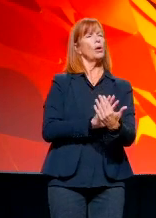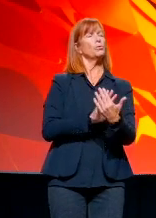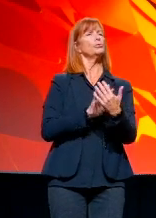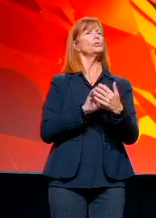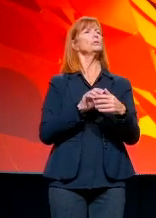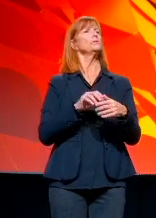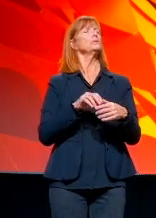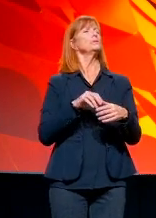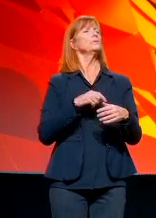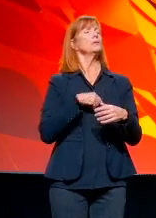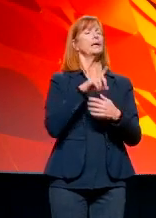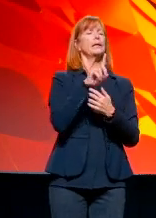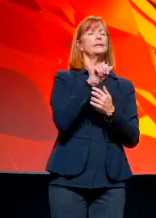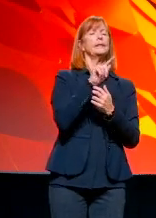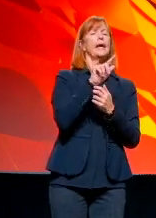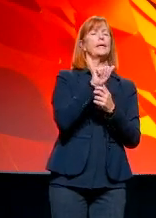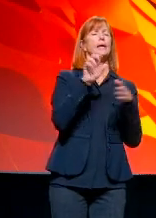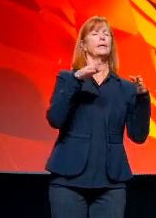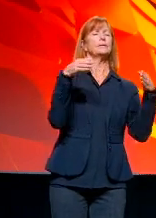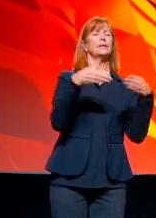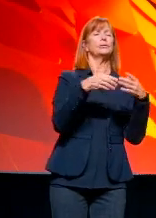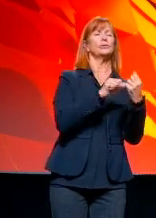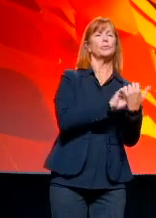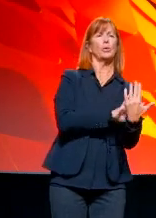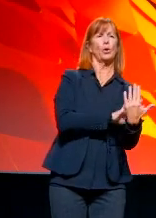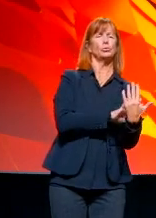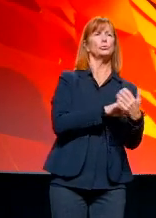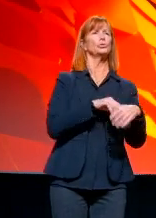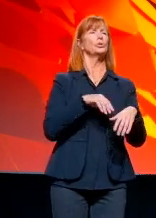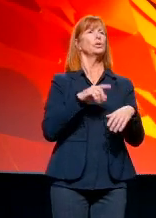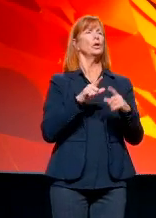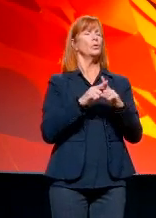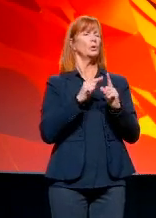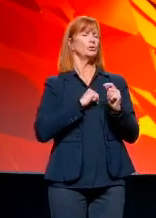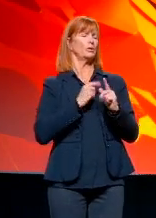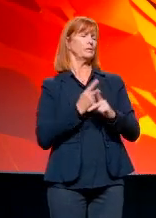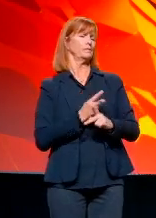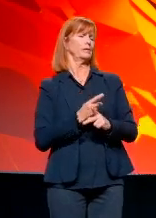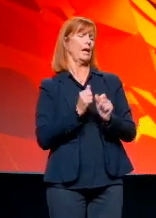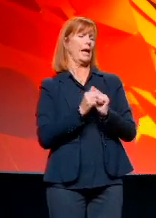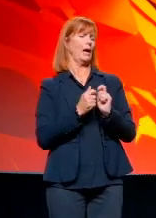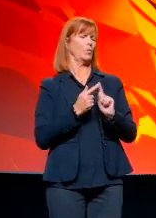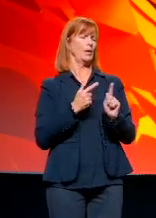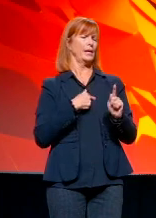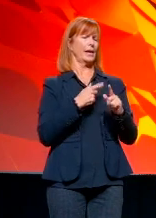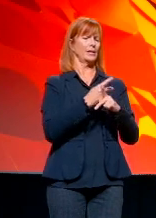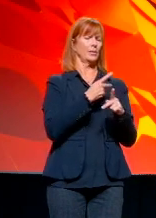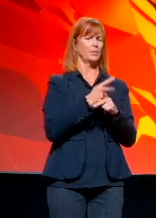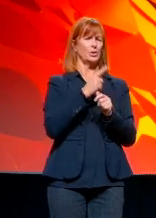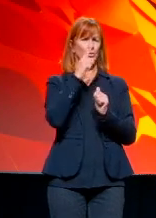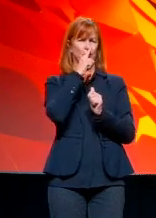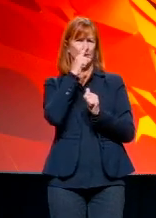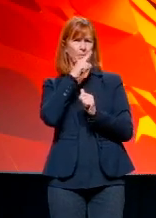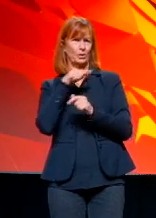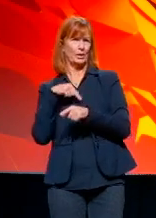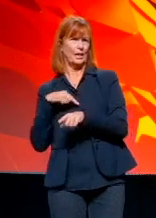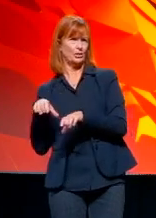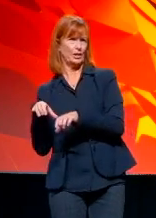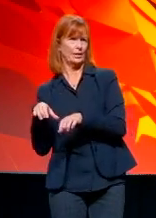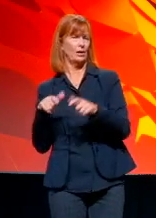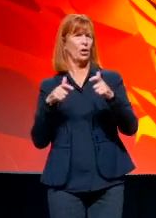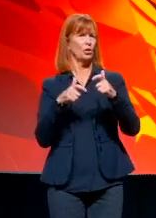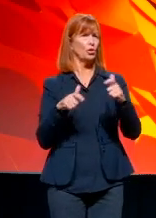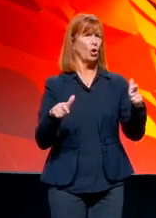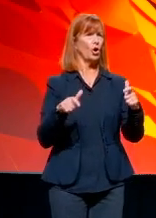a data-centric approach, that we start to look into how do we leverage compute, simulation, and large-scale data sources